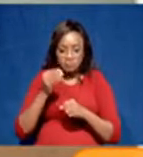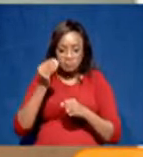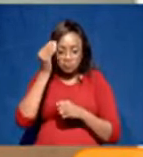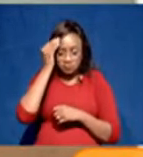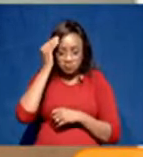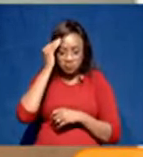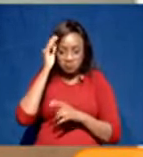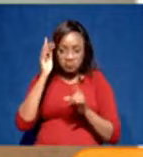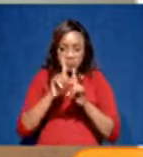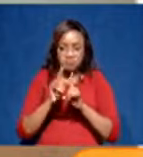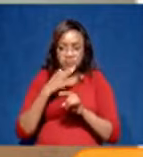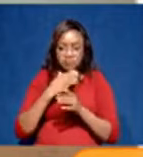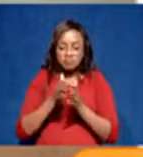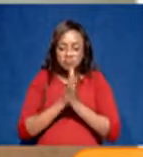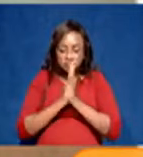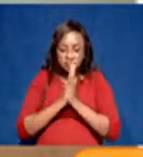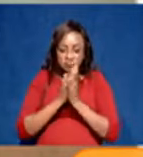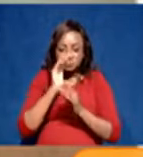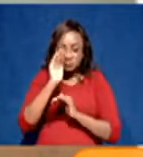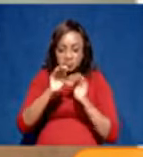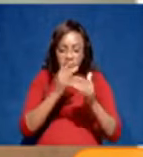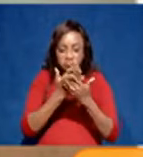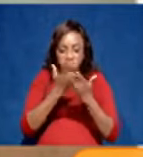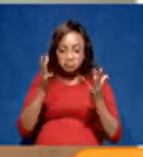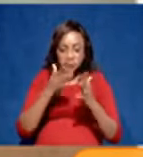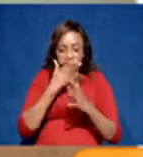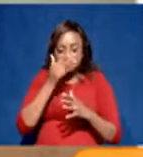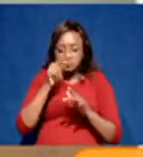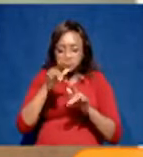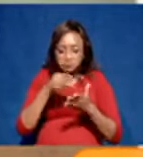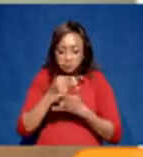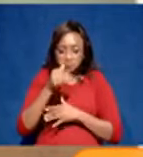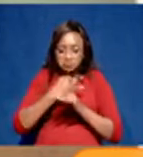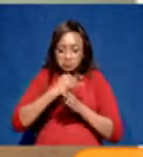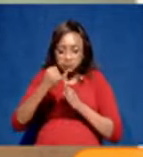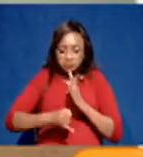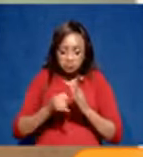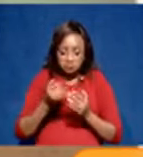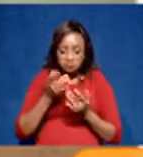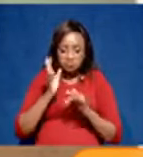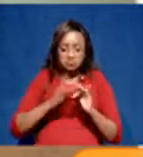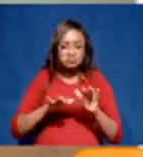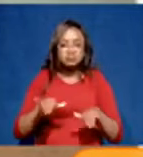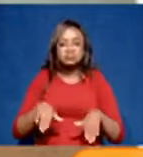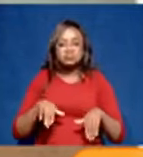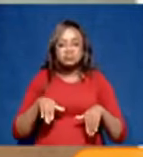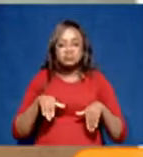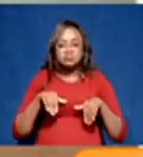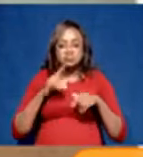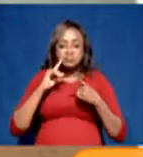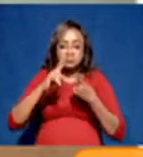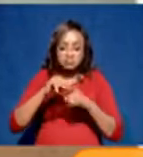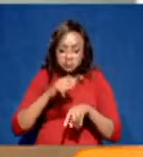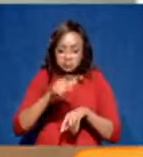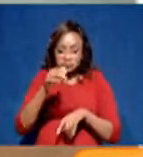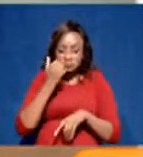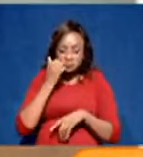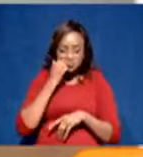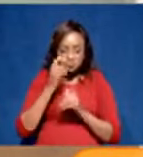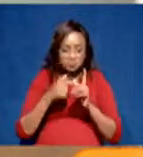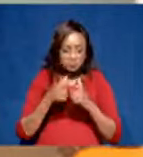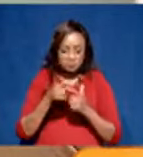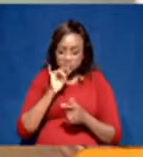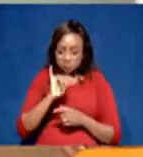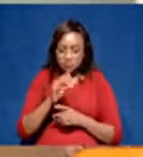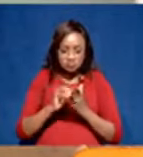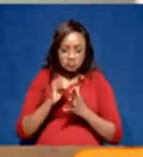with Kenyans. It is better to pay your insurance than wait until you get sick. It is much more expensive. Well, was it for sure?